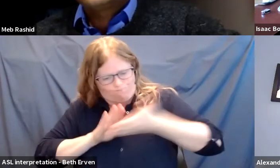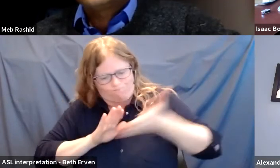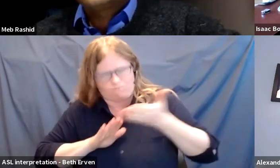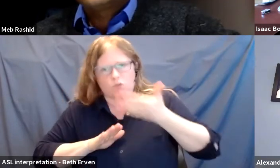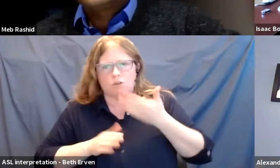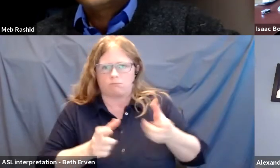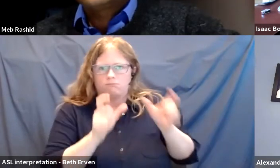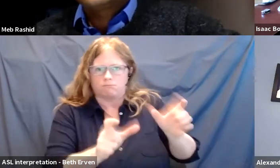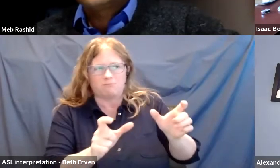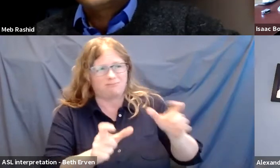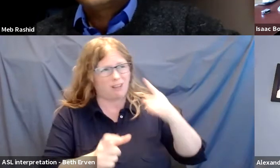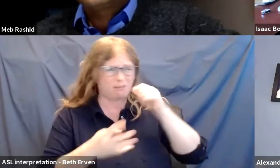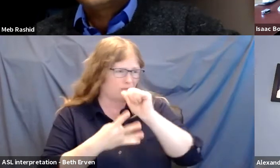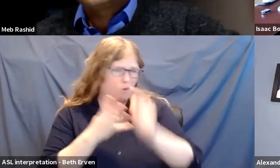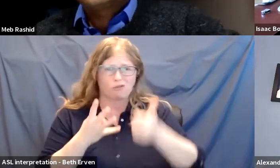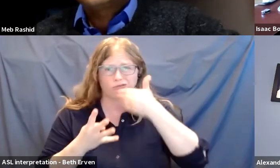all pretty good.